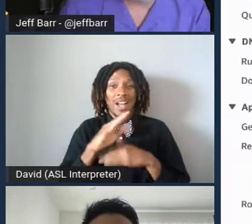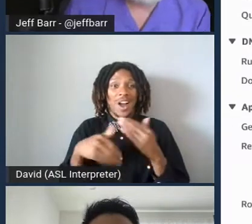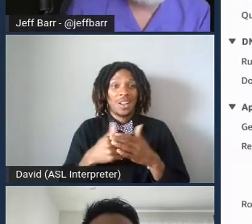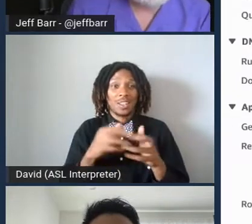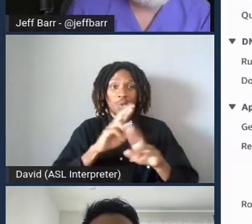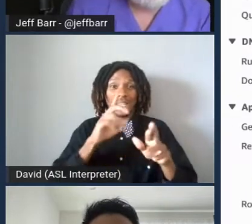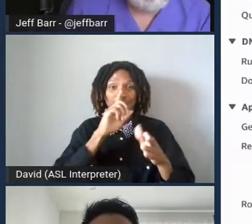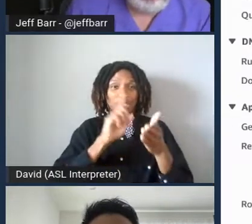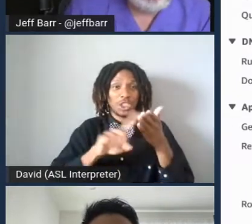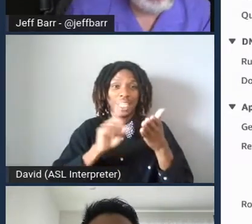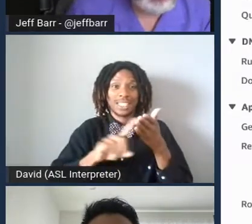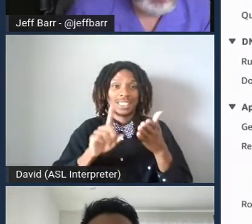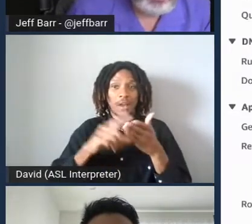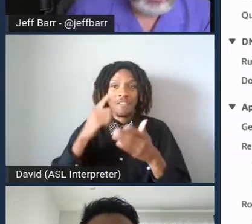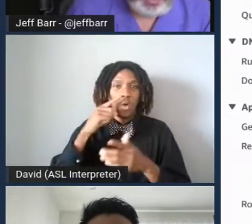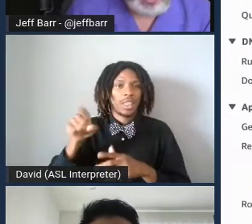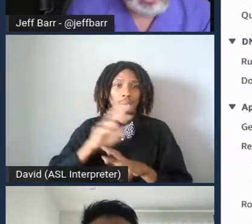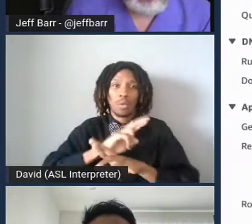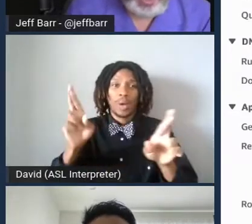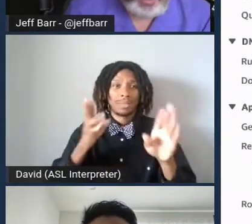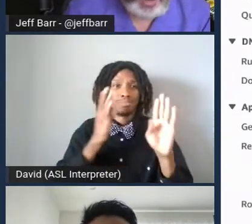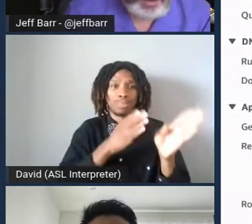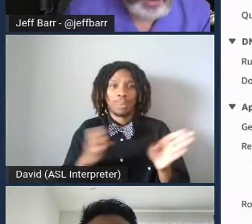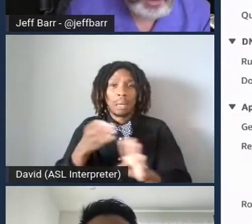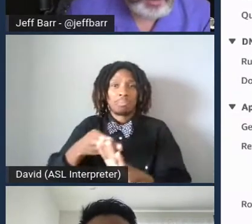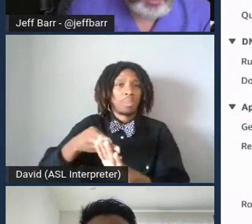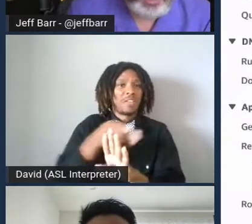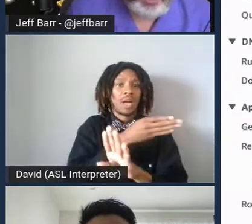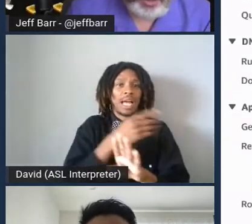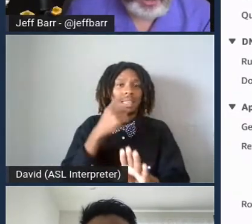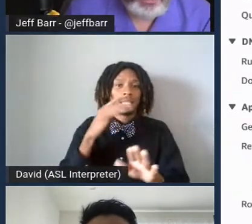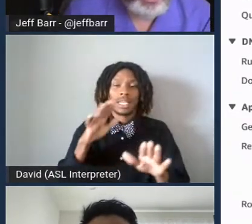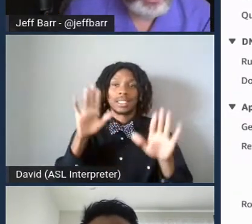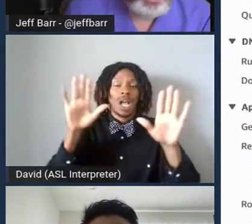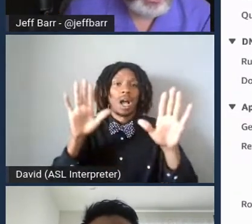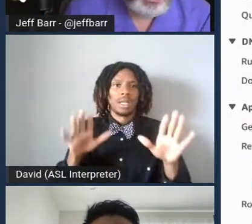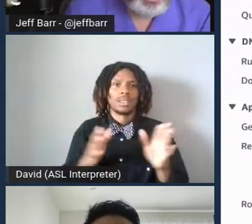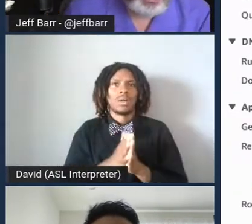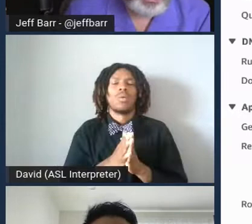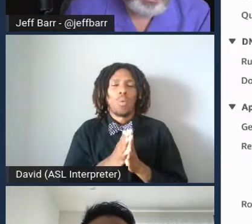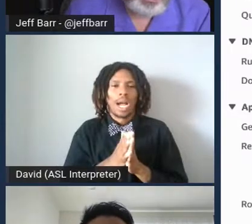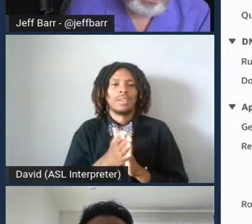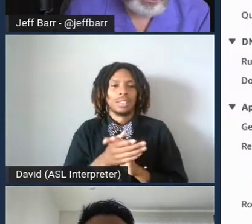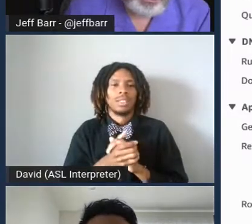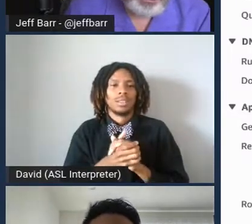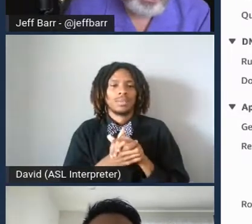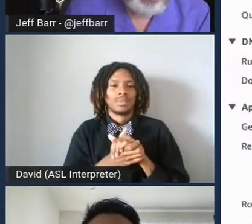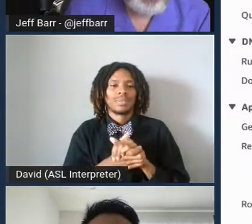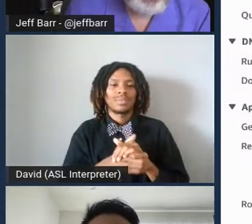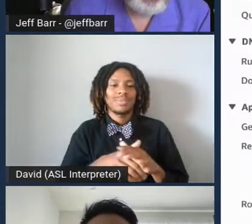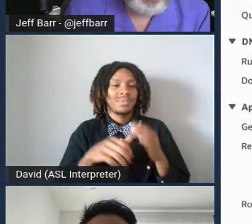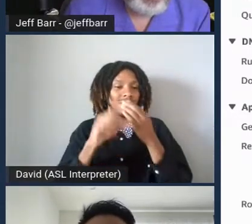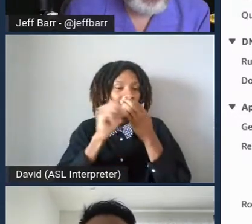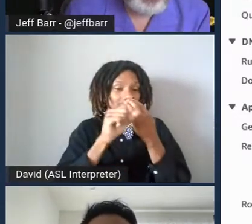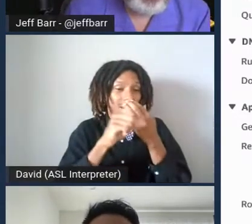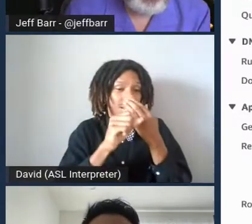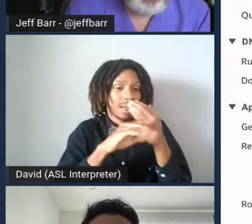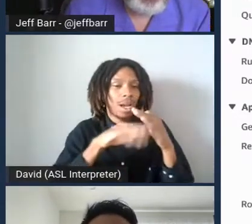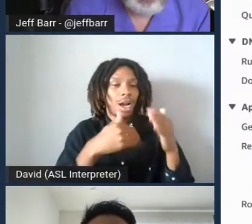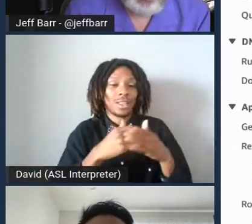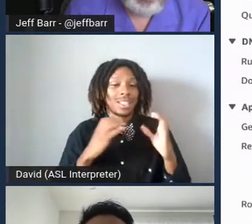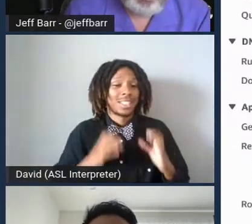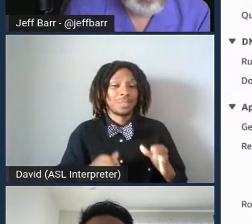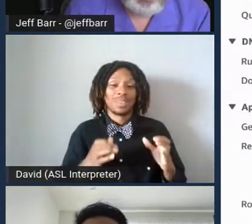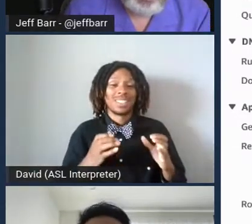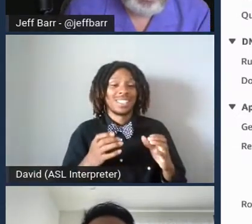readiness checks for them ahead of time, I think is pretty awesome. Yep, and all customers have to do is